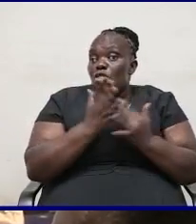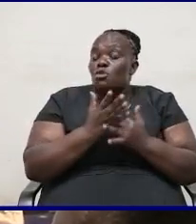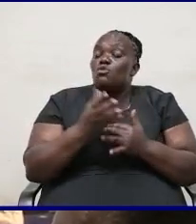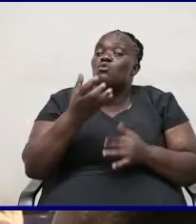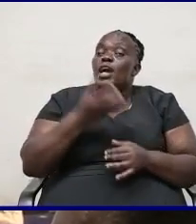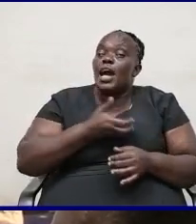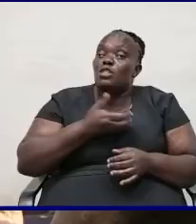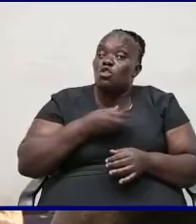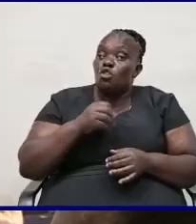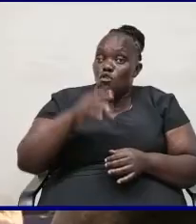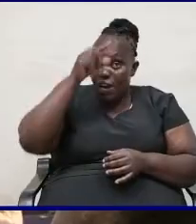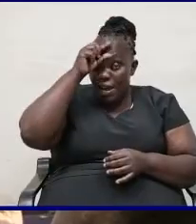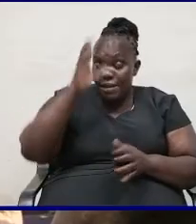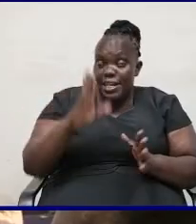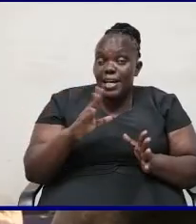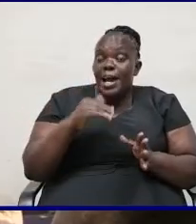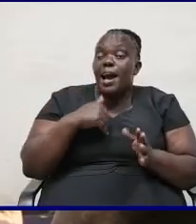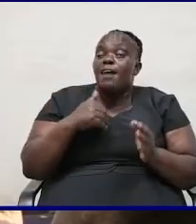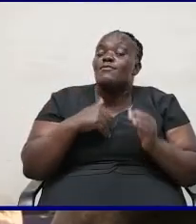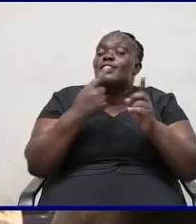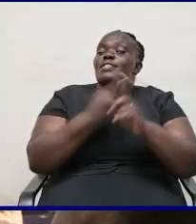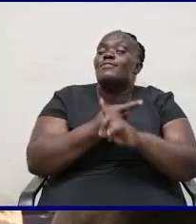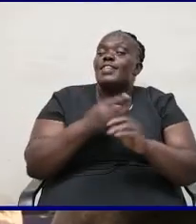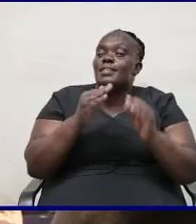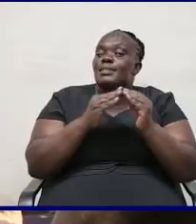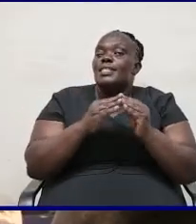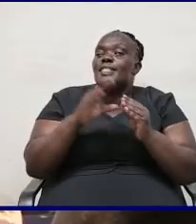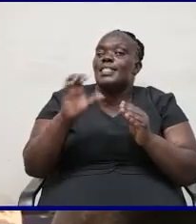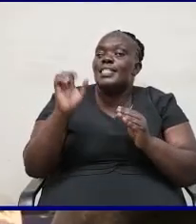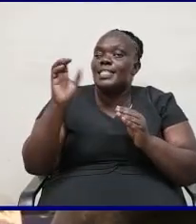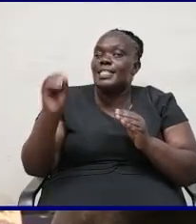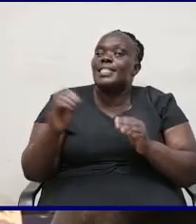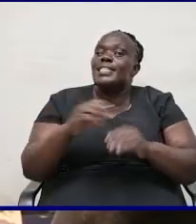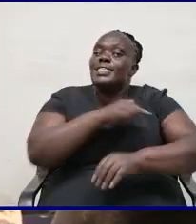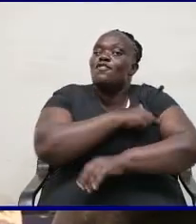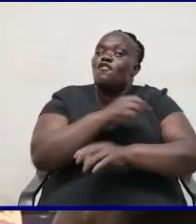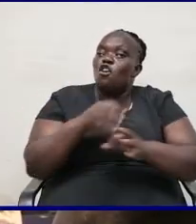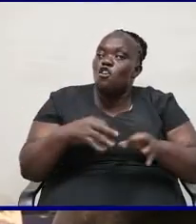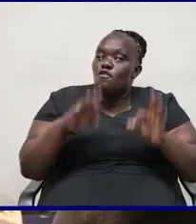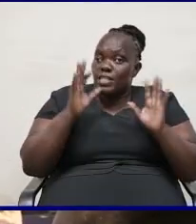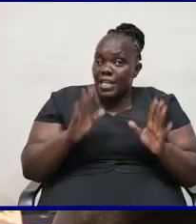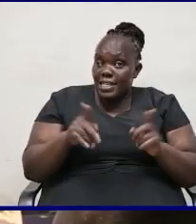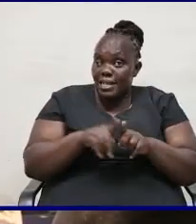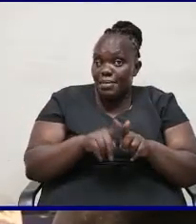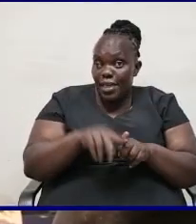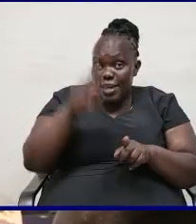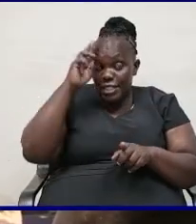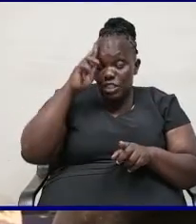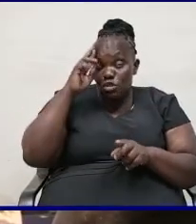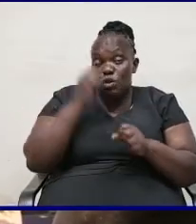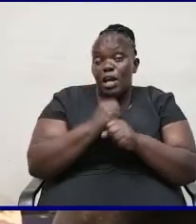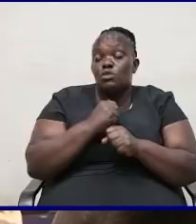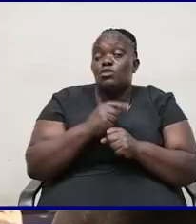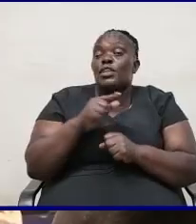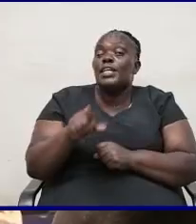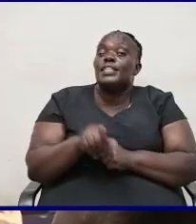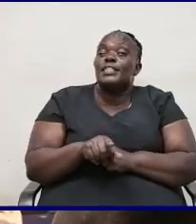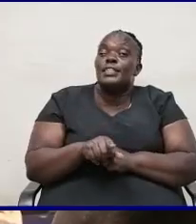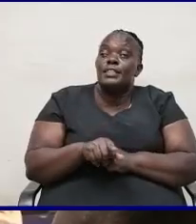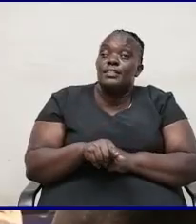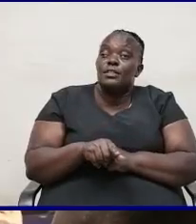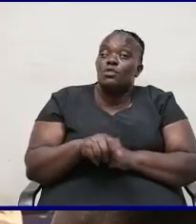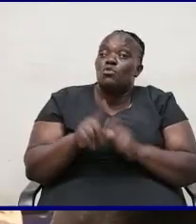Council of Governors. We have had several meetings with the CCs and the chief officers. And the reason why we are doing this is so that